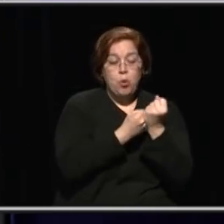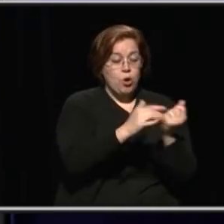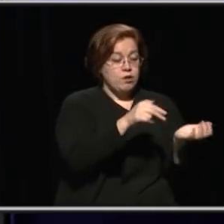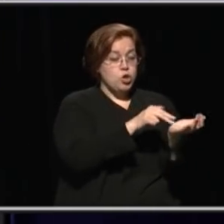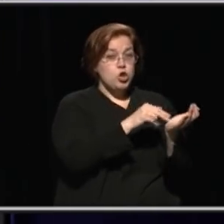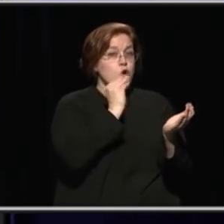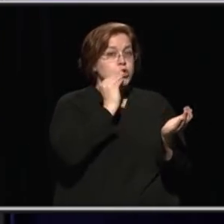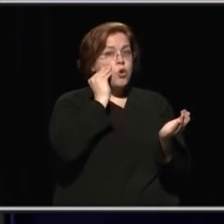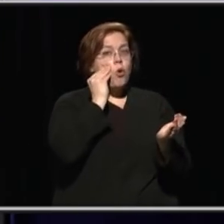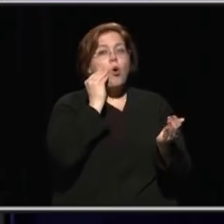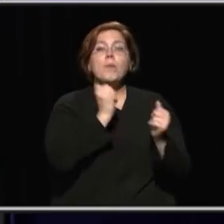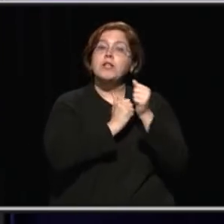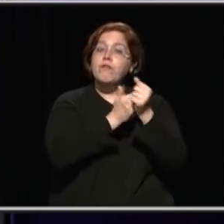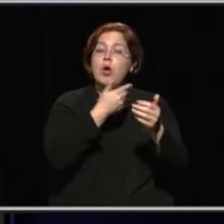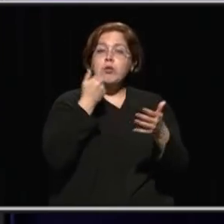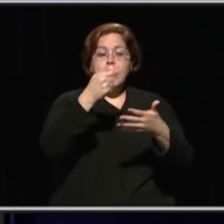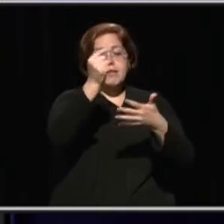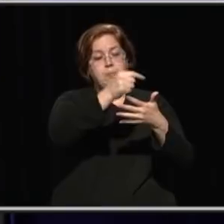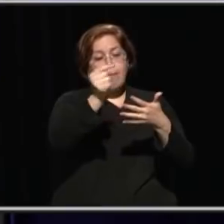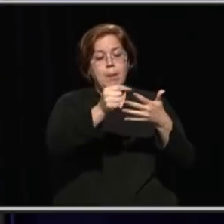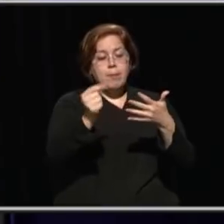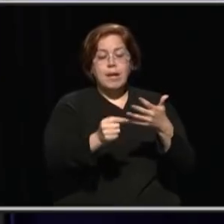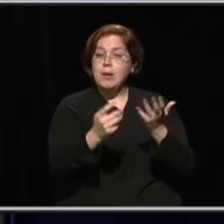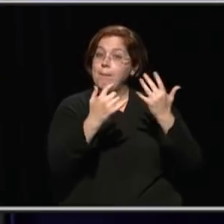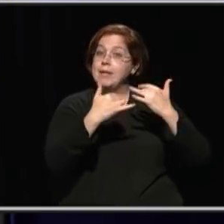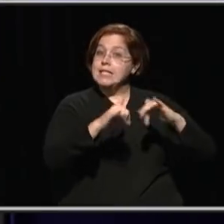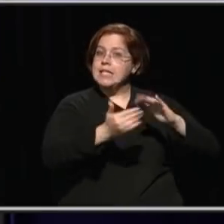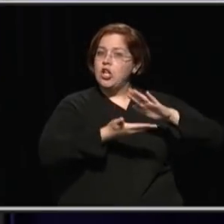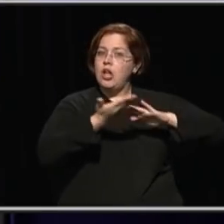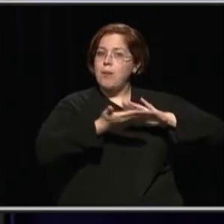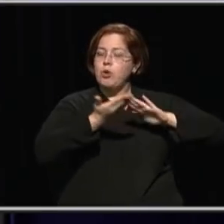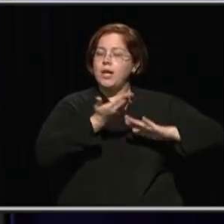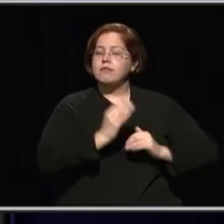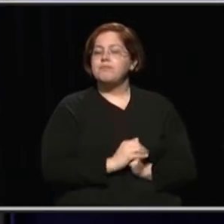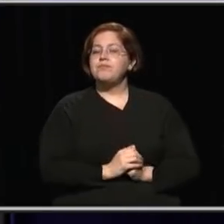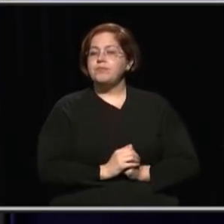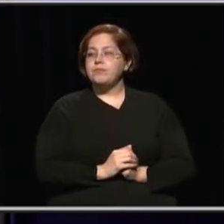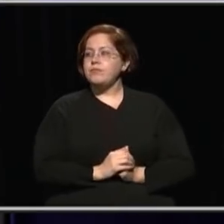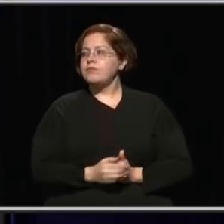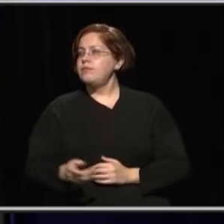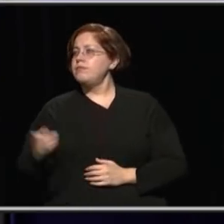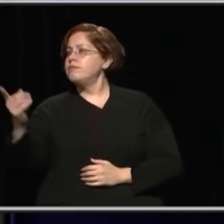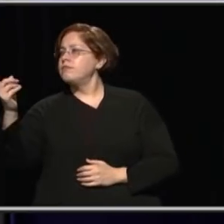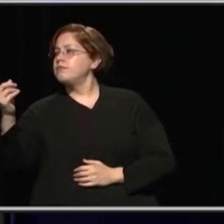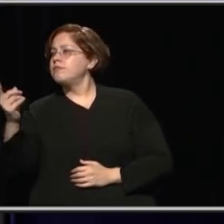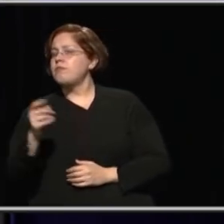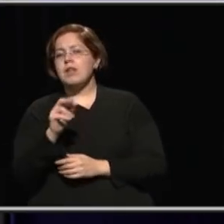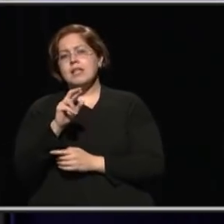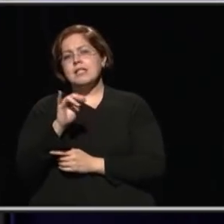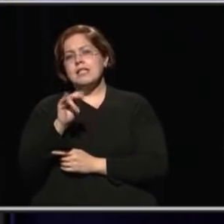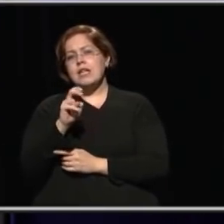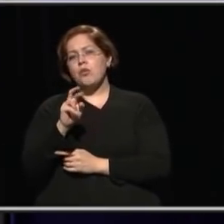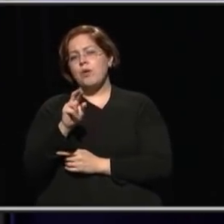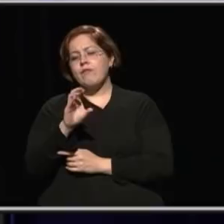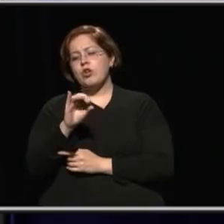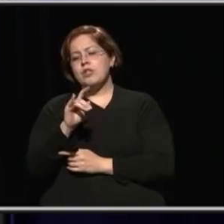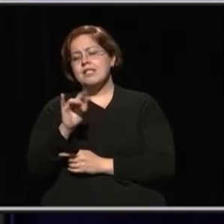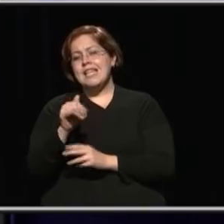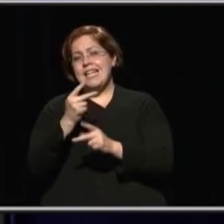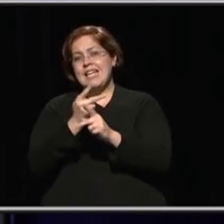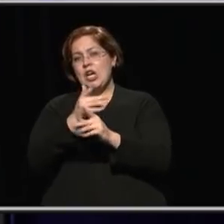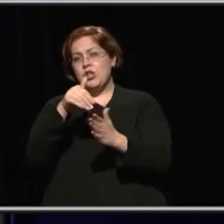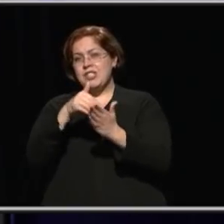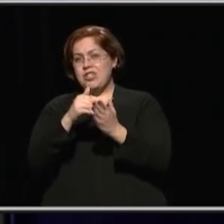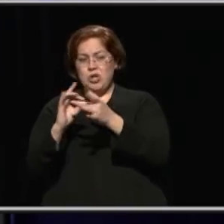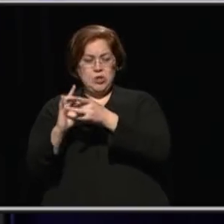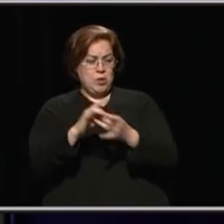have the best practices and yet still be able to keep operating. Does the River City Care Center have anything to do with this particular